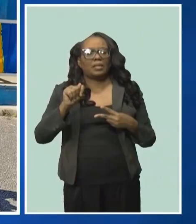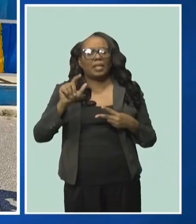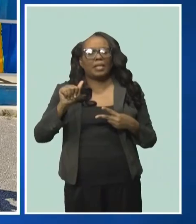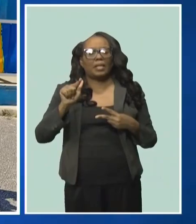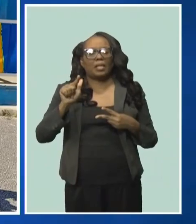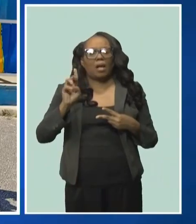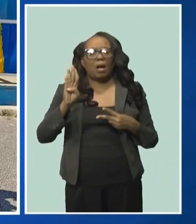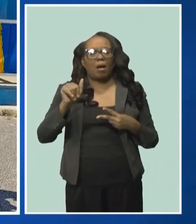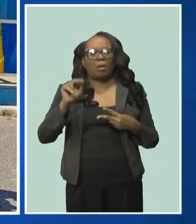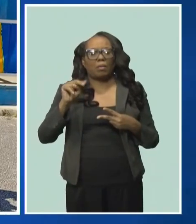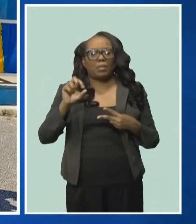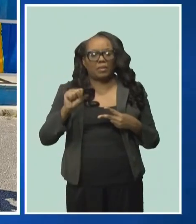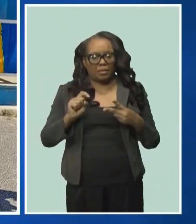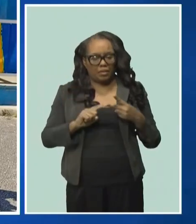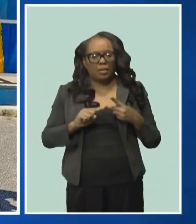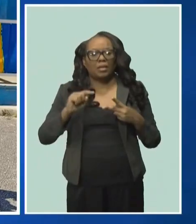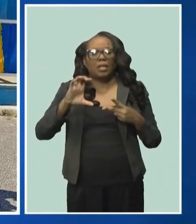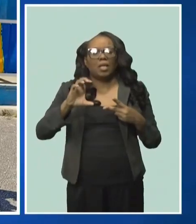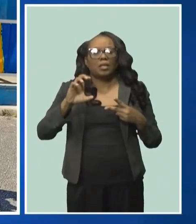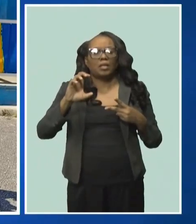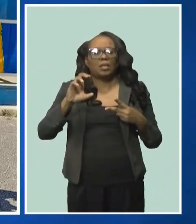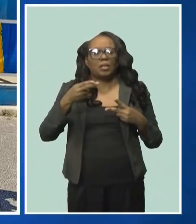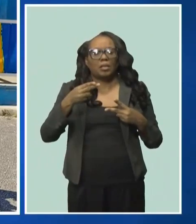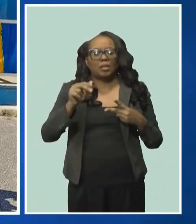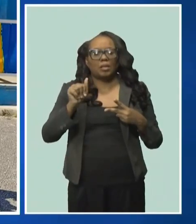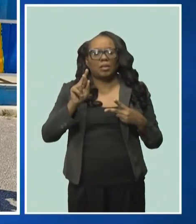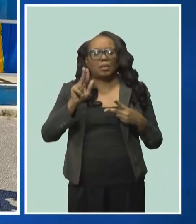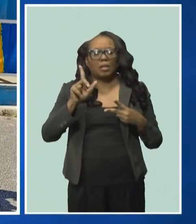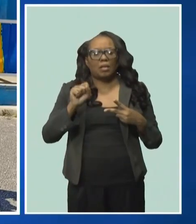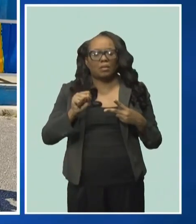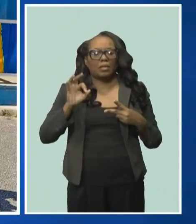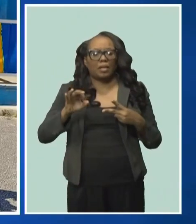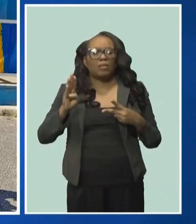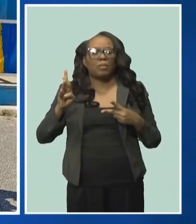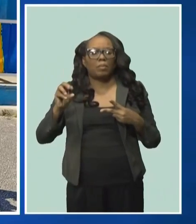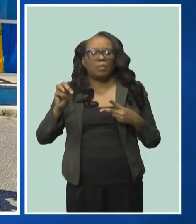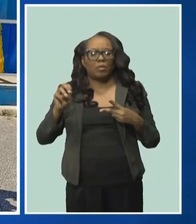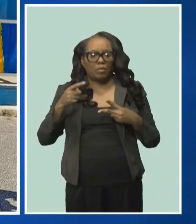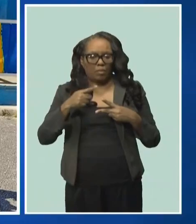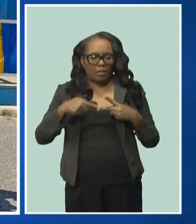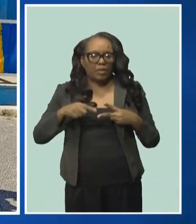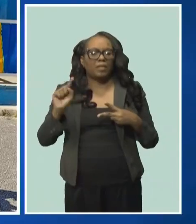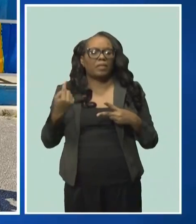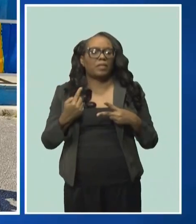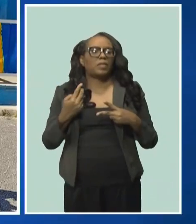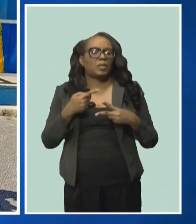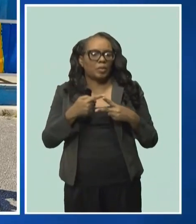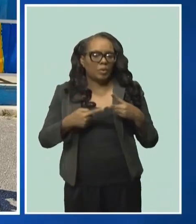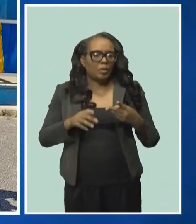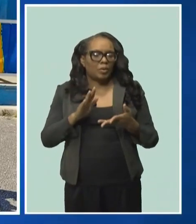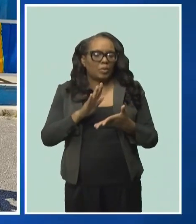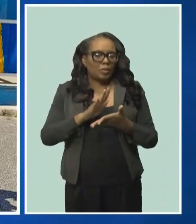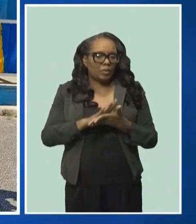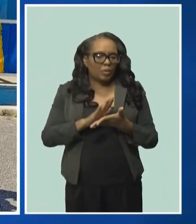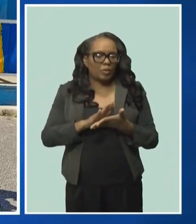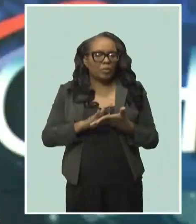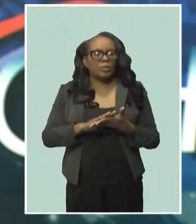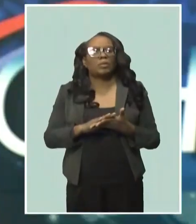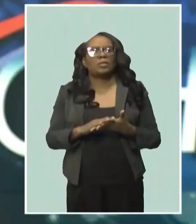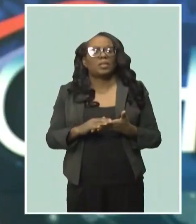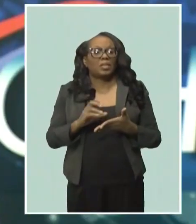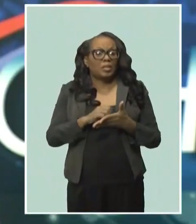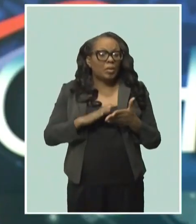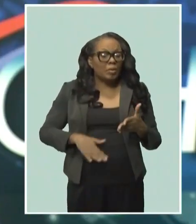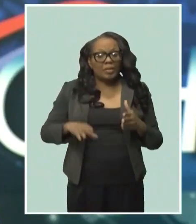chosen to pilot the initiative. Officials say the creative play areas have been well received by both students and teachers.